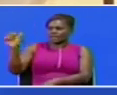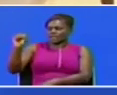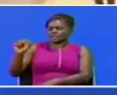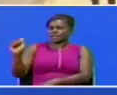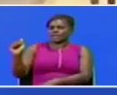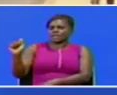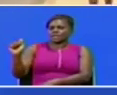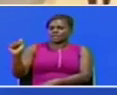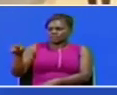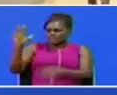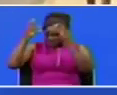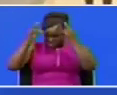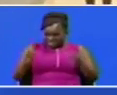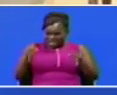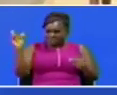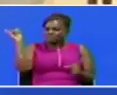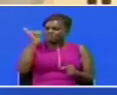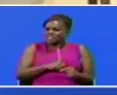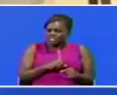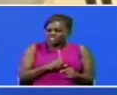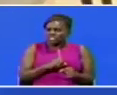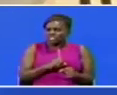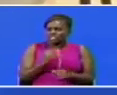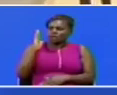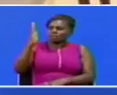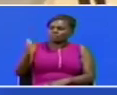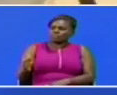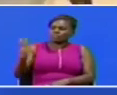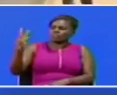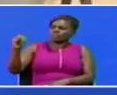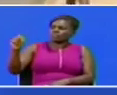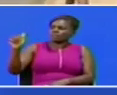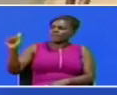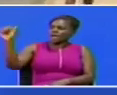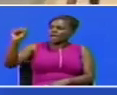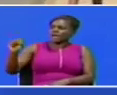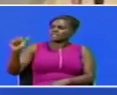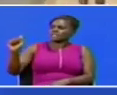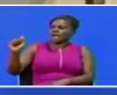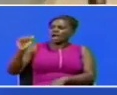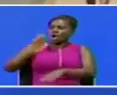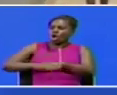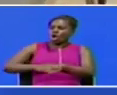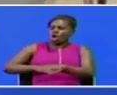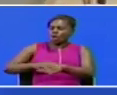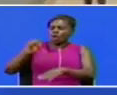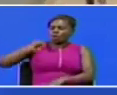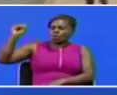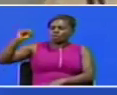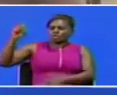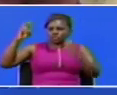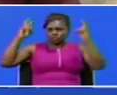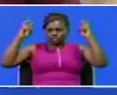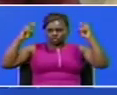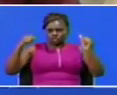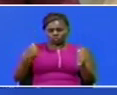actually made up his mind already on where the direction Mombasa should be taking as far as the opposition politics are concerned. Francis, thank you very